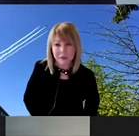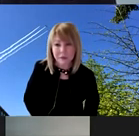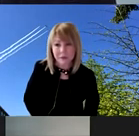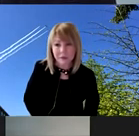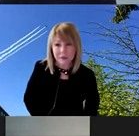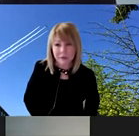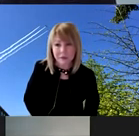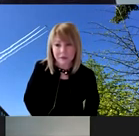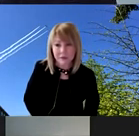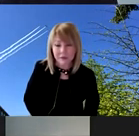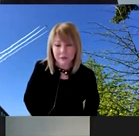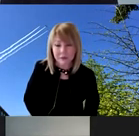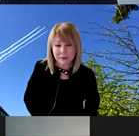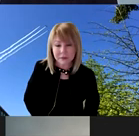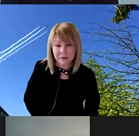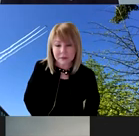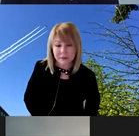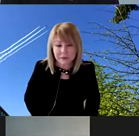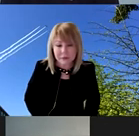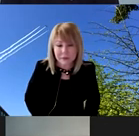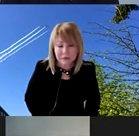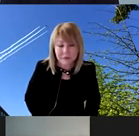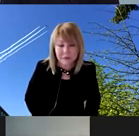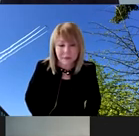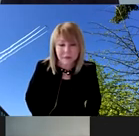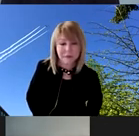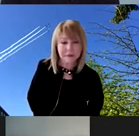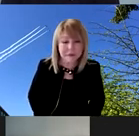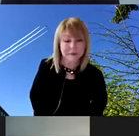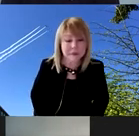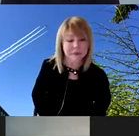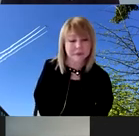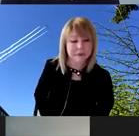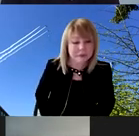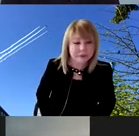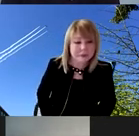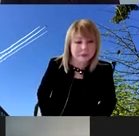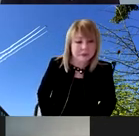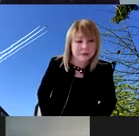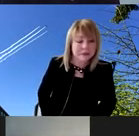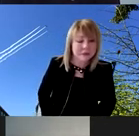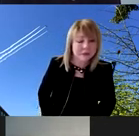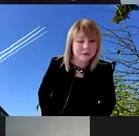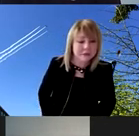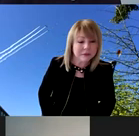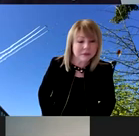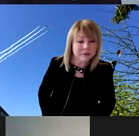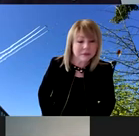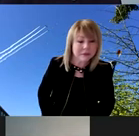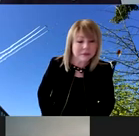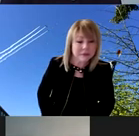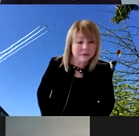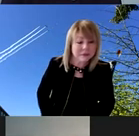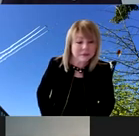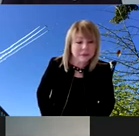little break, and then we're gonna use breakout rooms. So we're gonna move you into four rooms, probably of four or five people each,